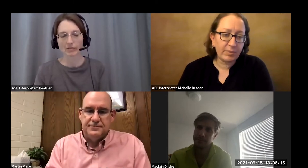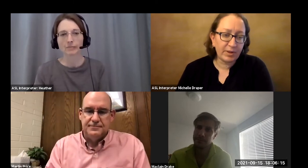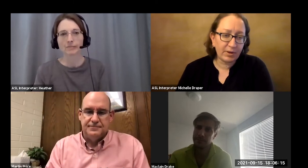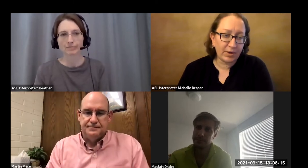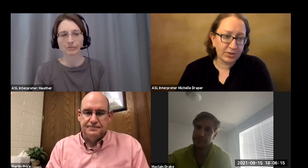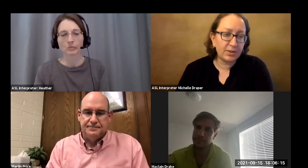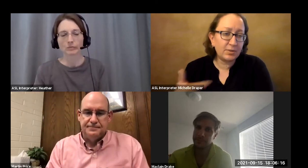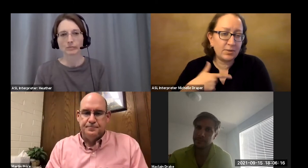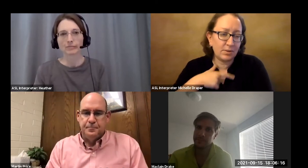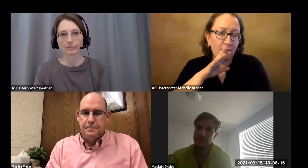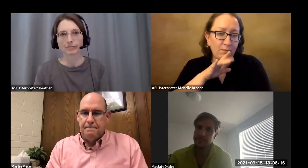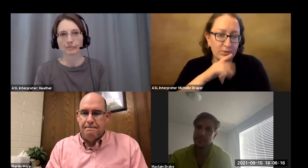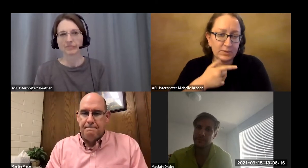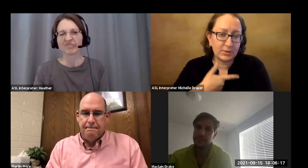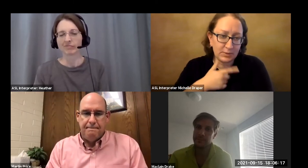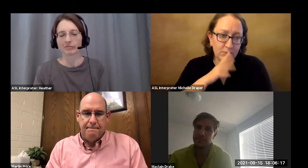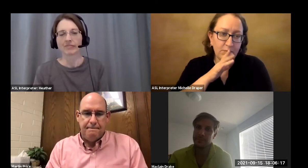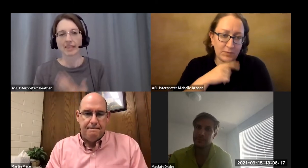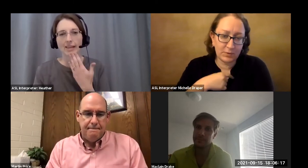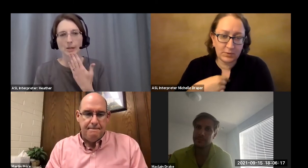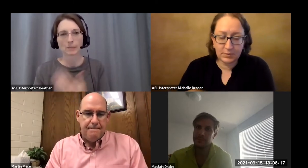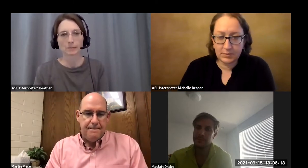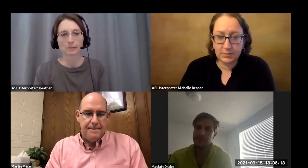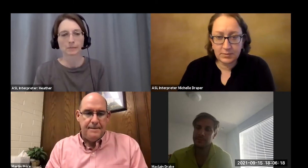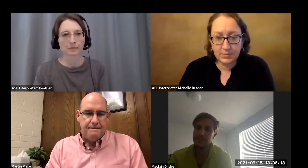John, do you want to repeat your question?